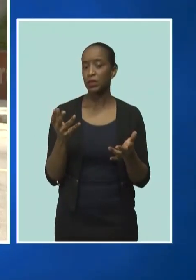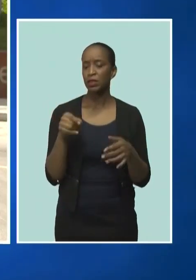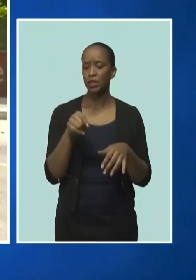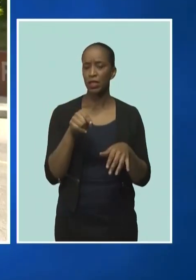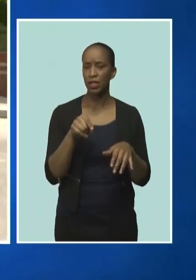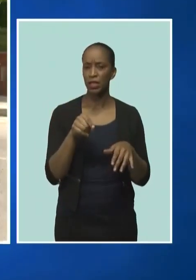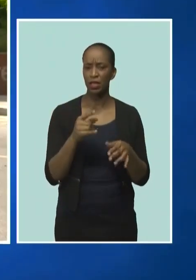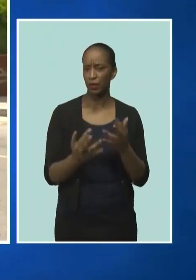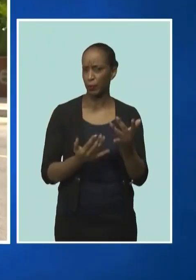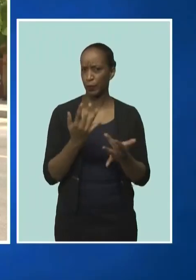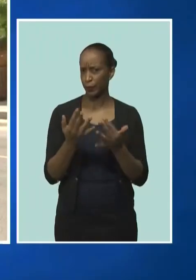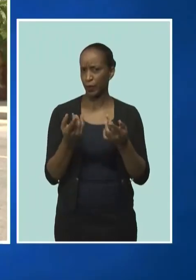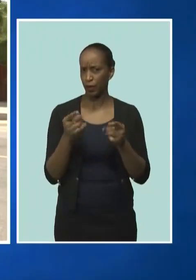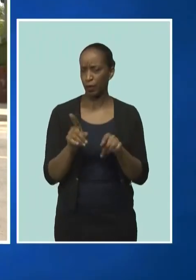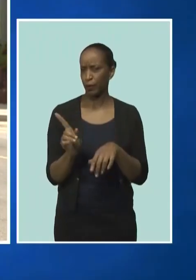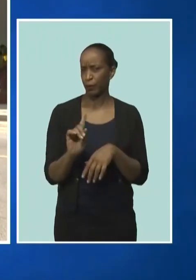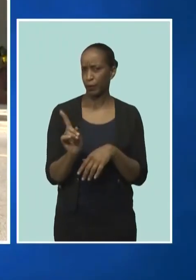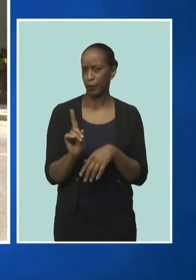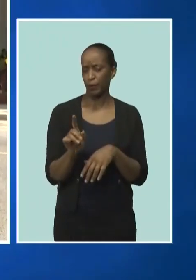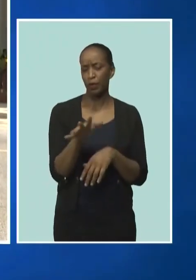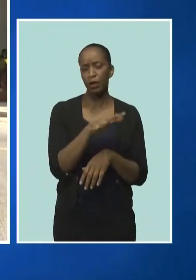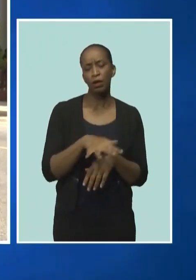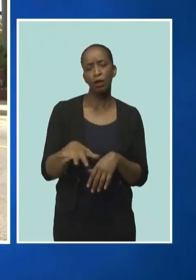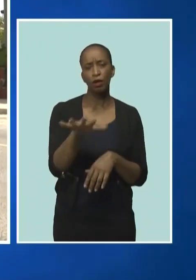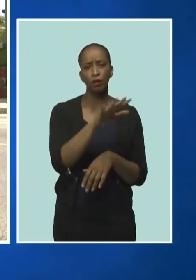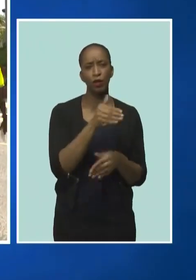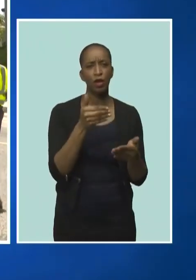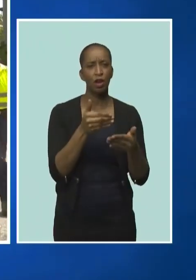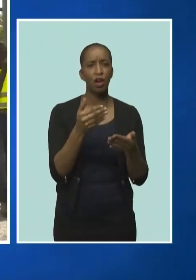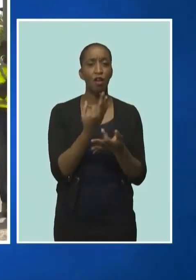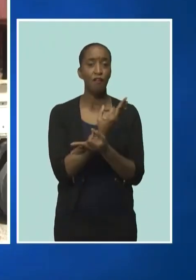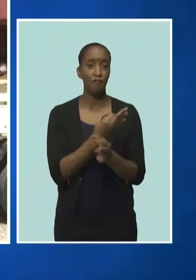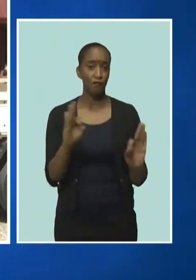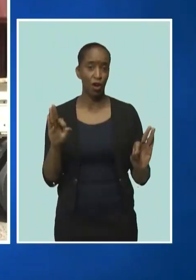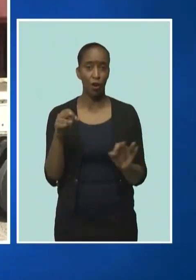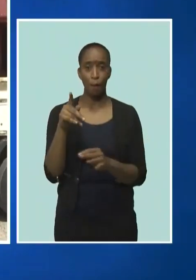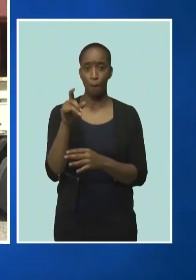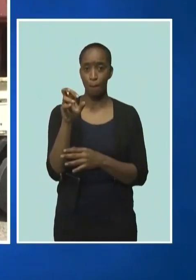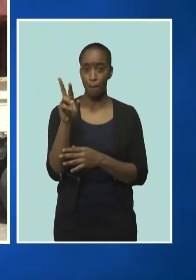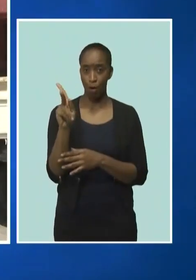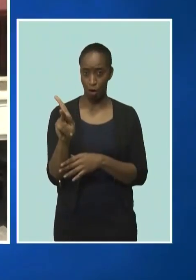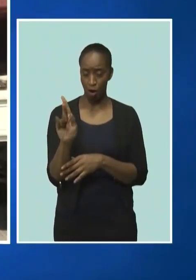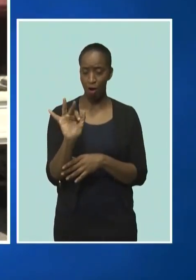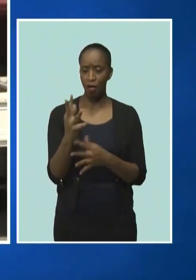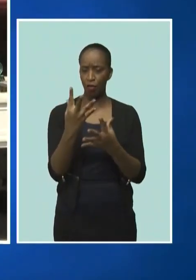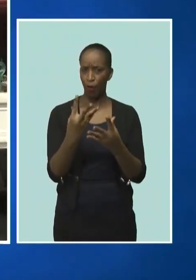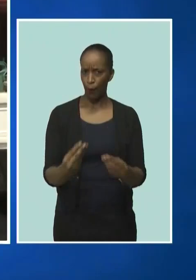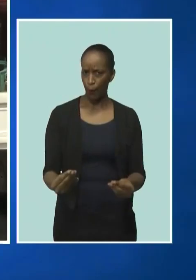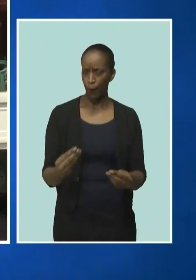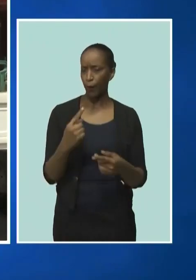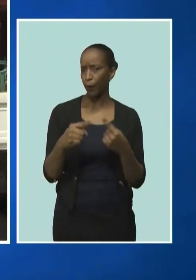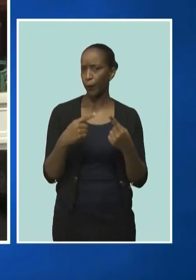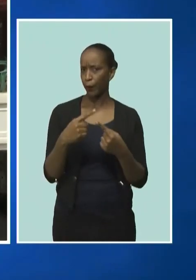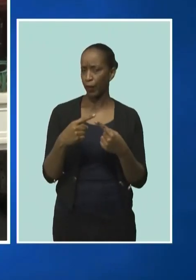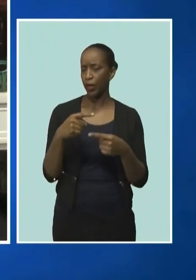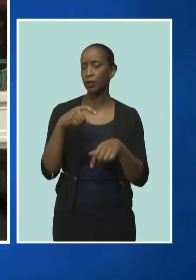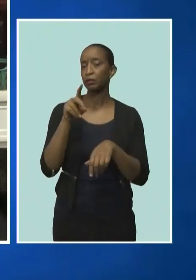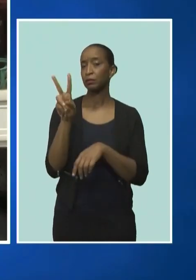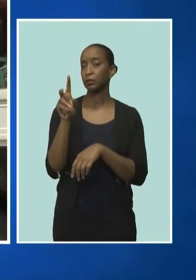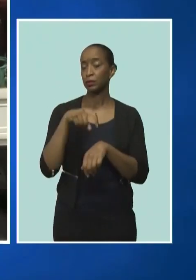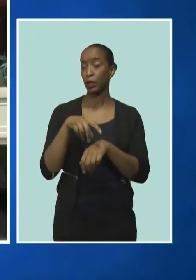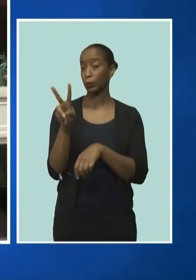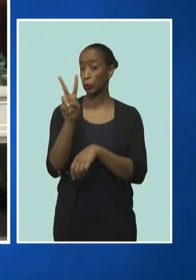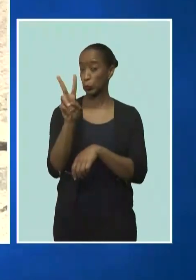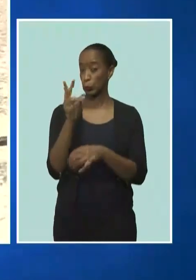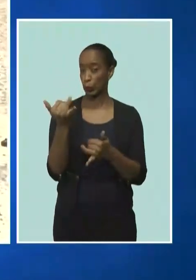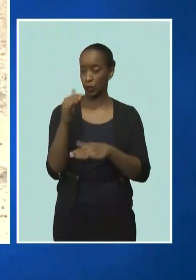the area adjacent to the Freedom Park. According to him, it was put out about 2 this afternoon. The divisional officer says